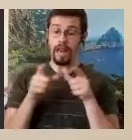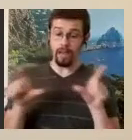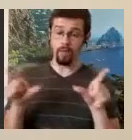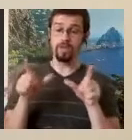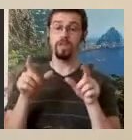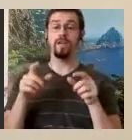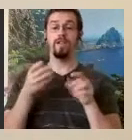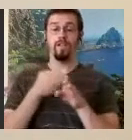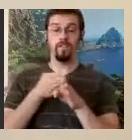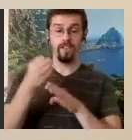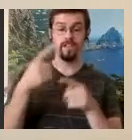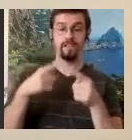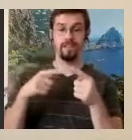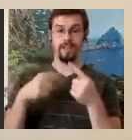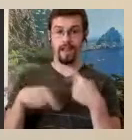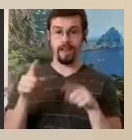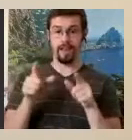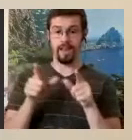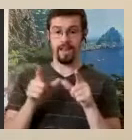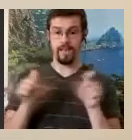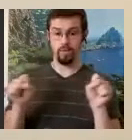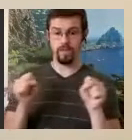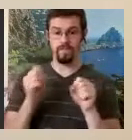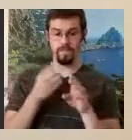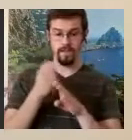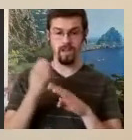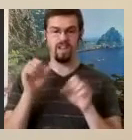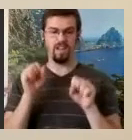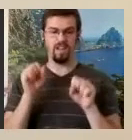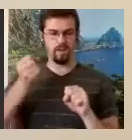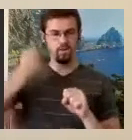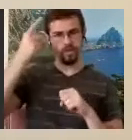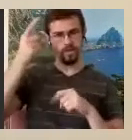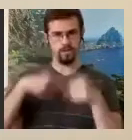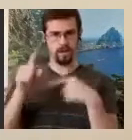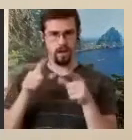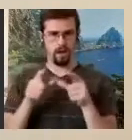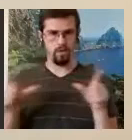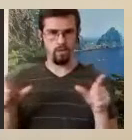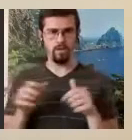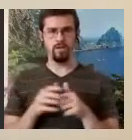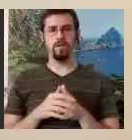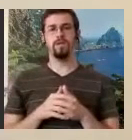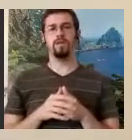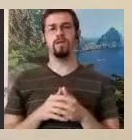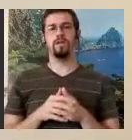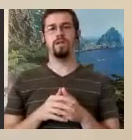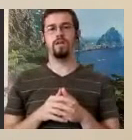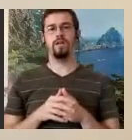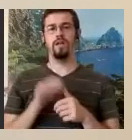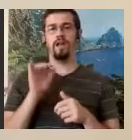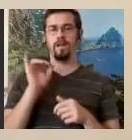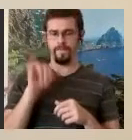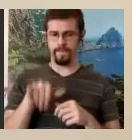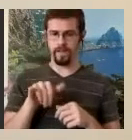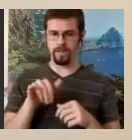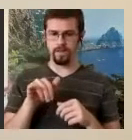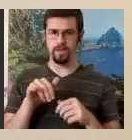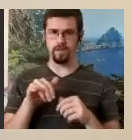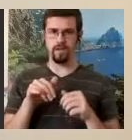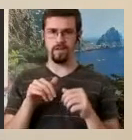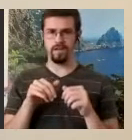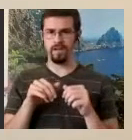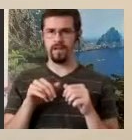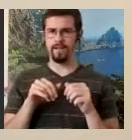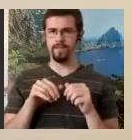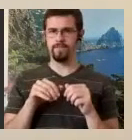languages until you fully represent them. And this was what my thesis was really about, how to represent